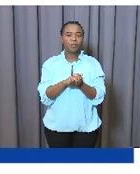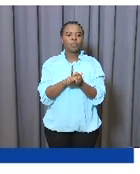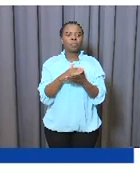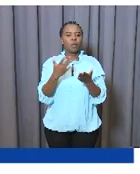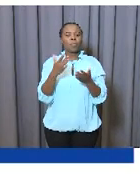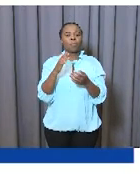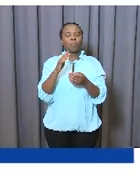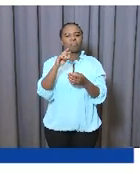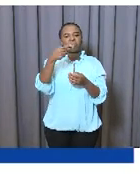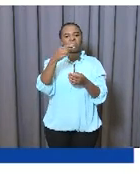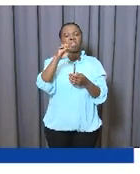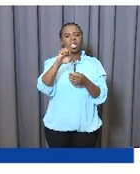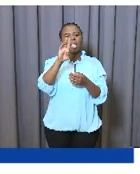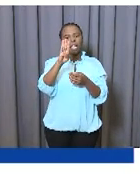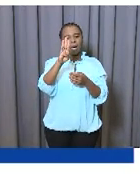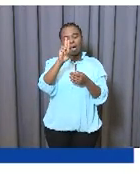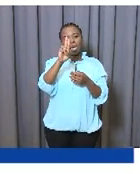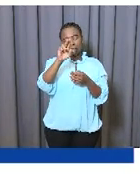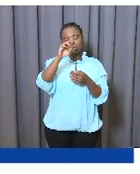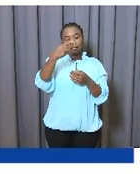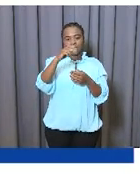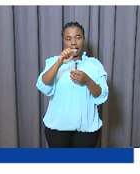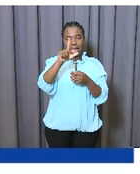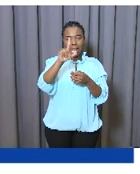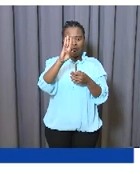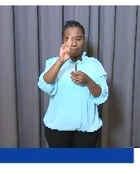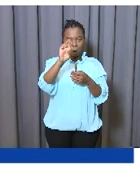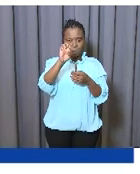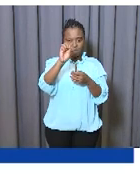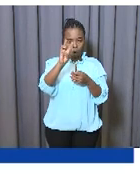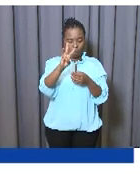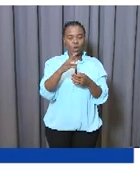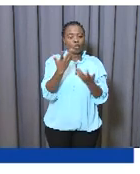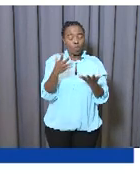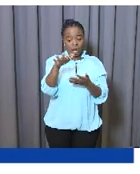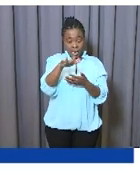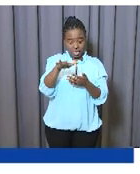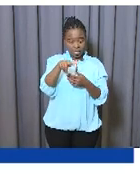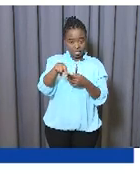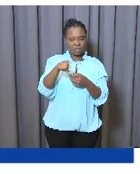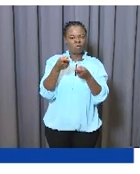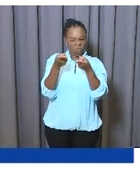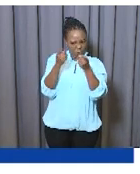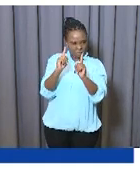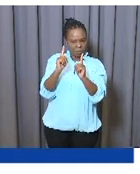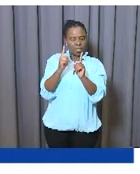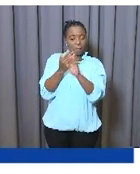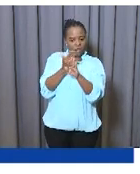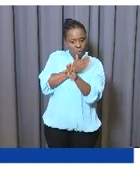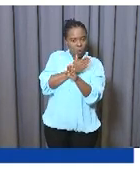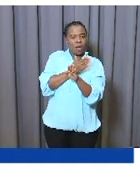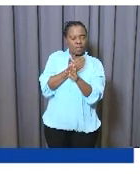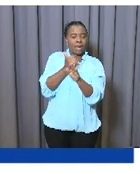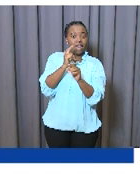Yeovil Hillbrow Berea area is one of those. We had had a significant spike early on, and